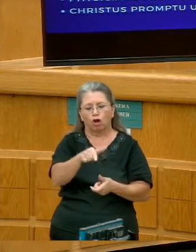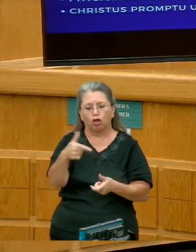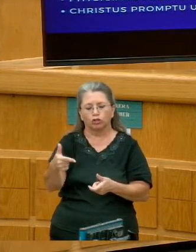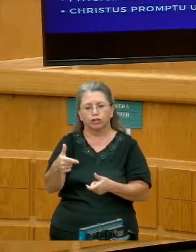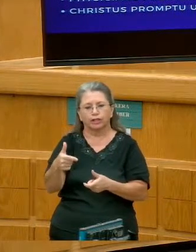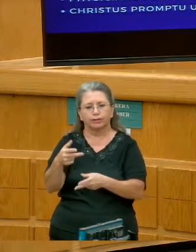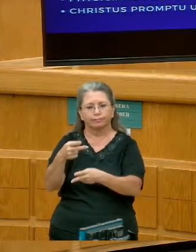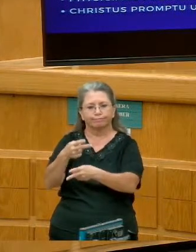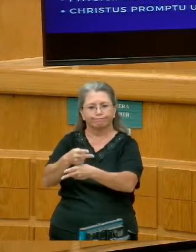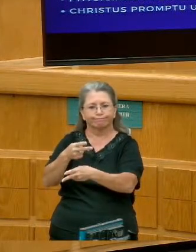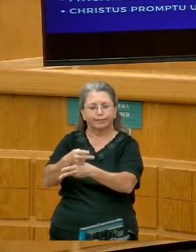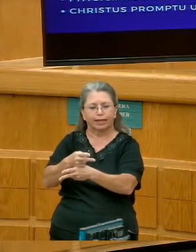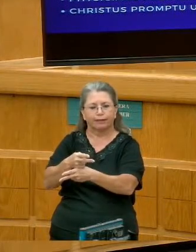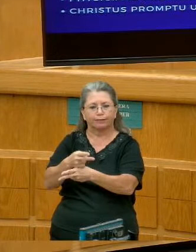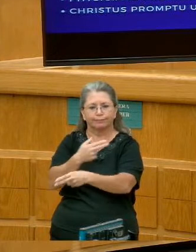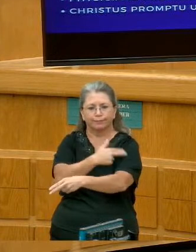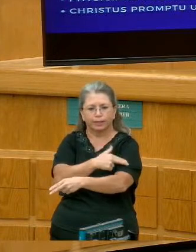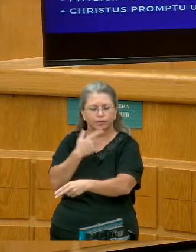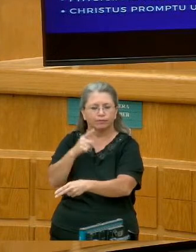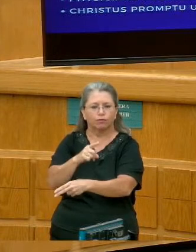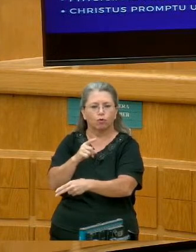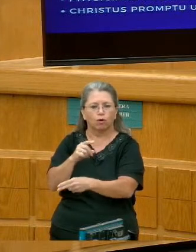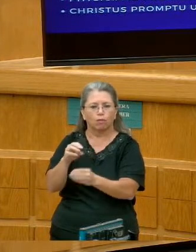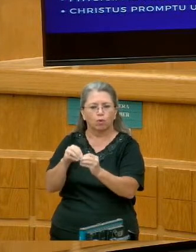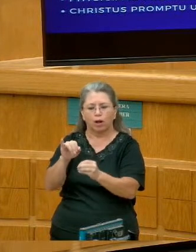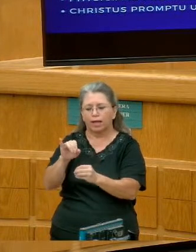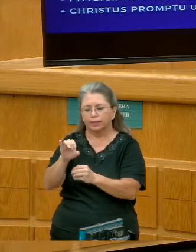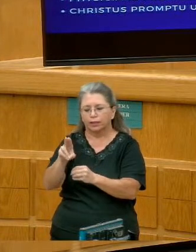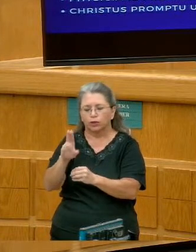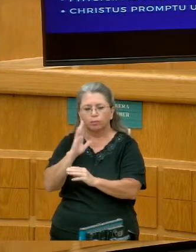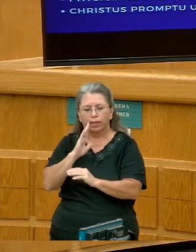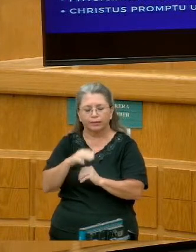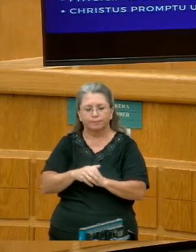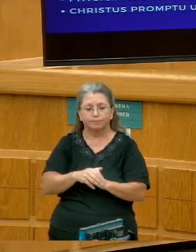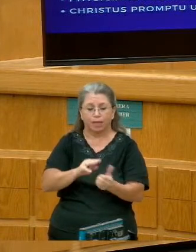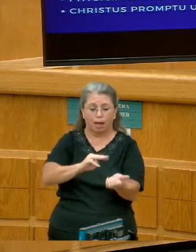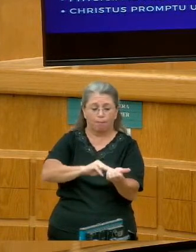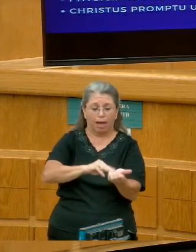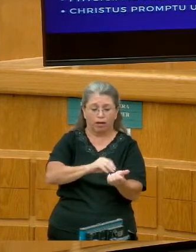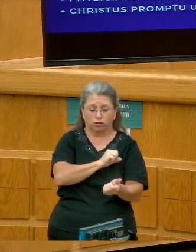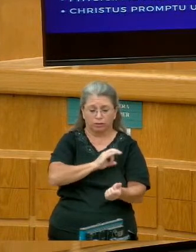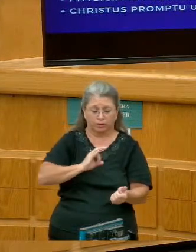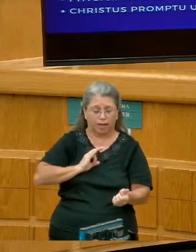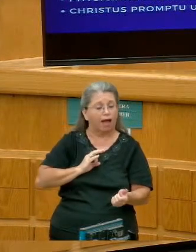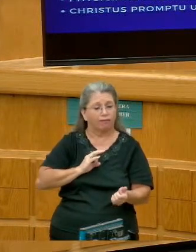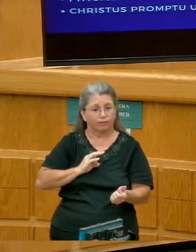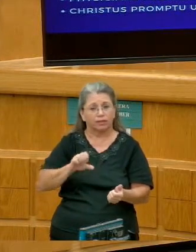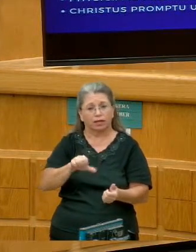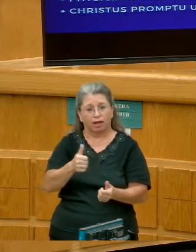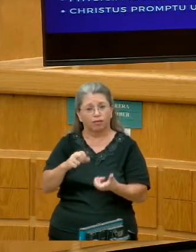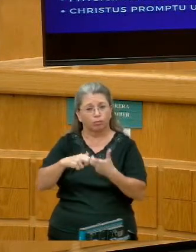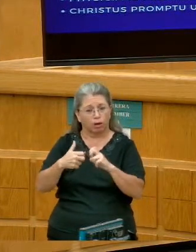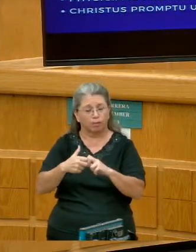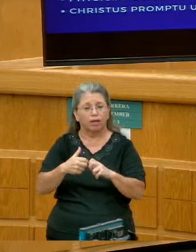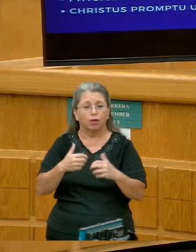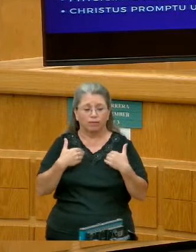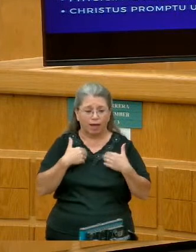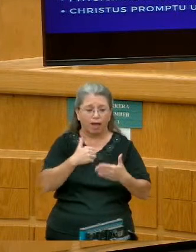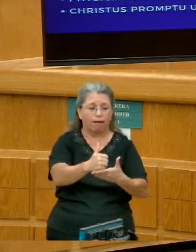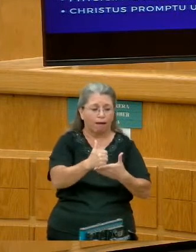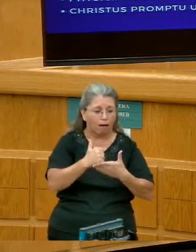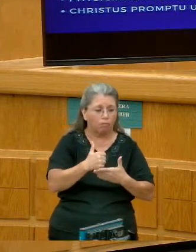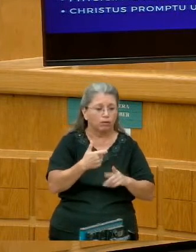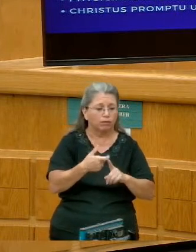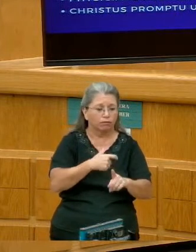beds. Medical staff is another arena. We have had the help of the Texas National Guard, as you know, to do all of this drive-through